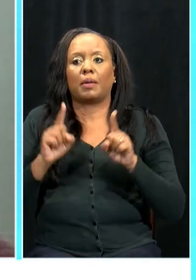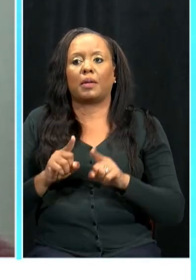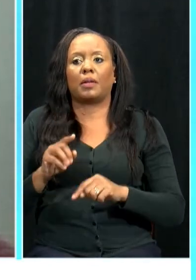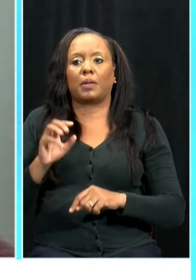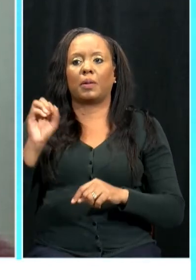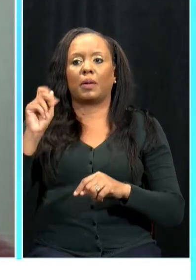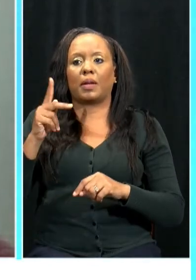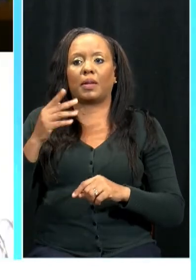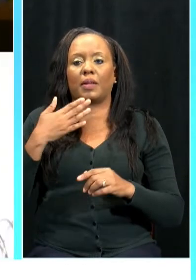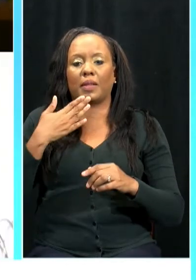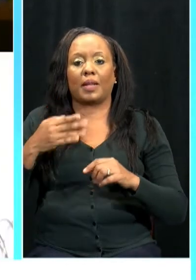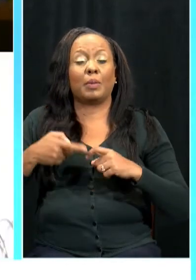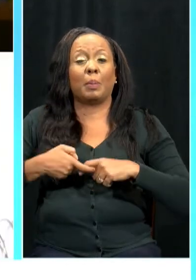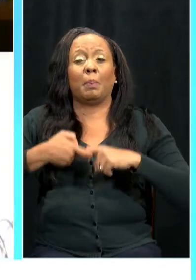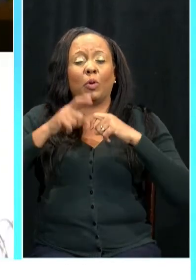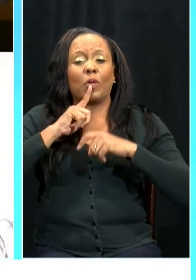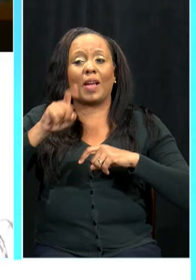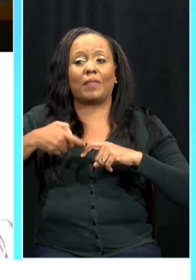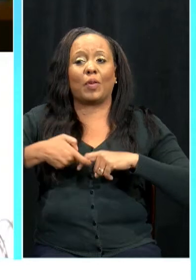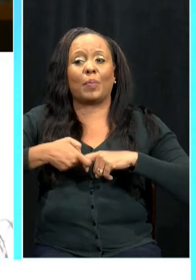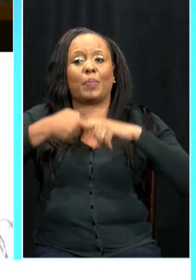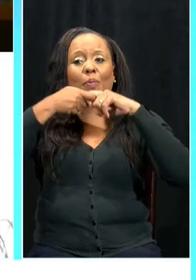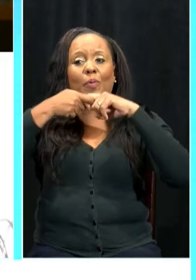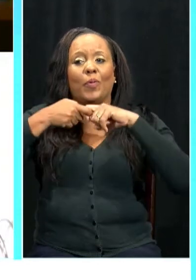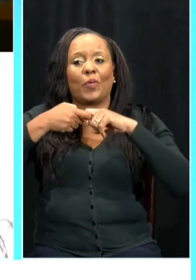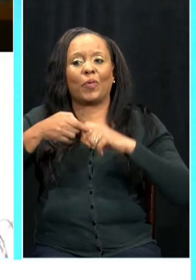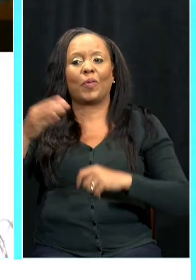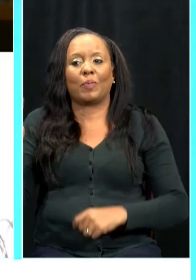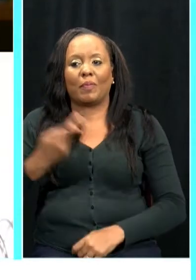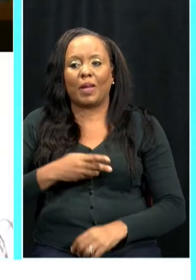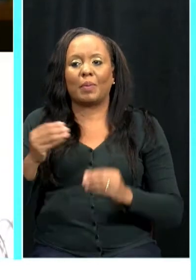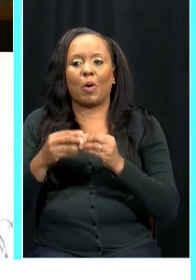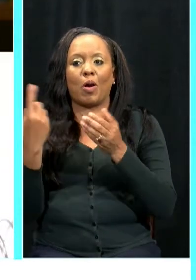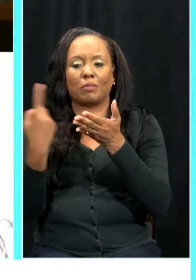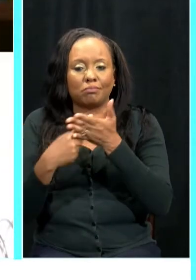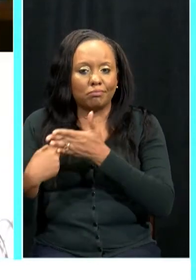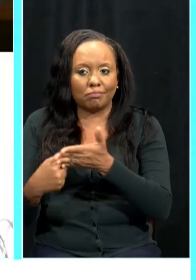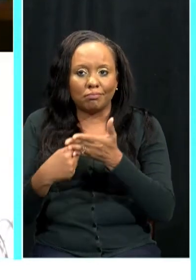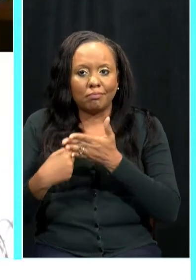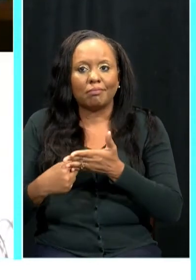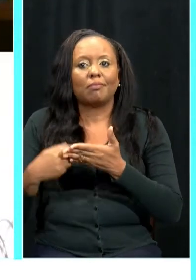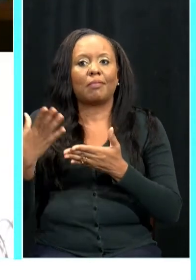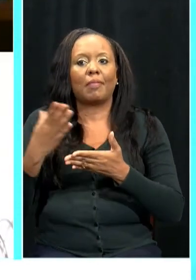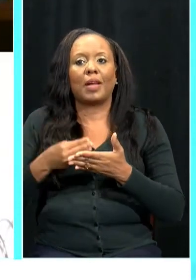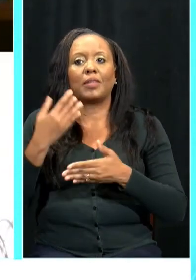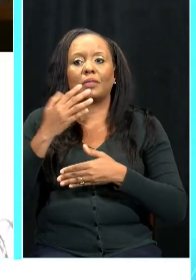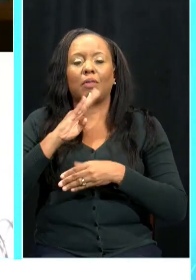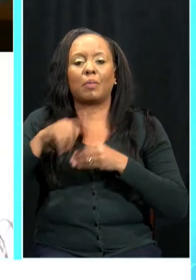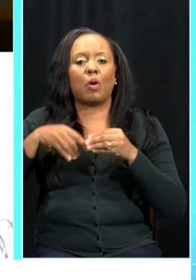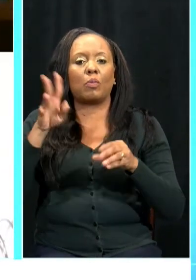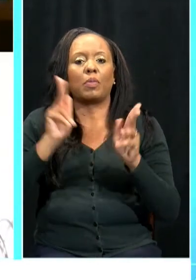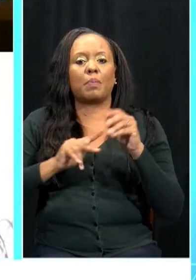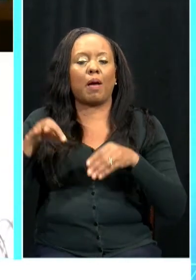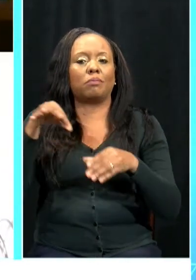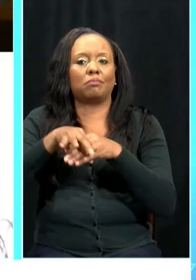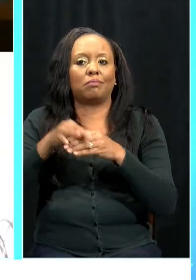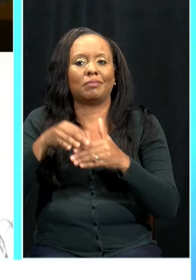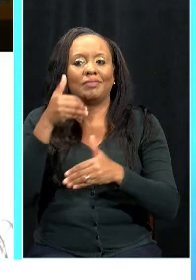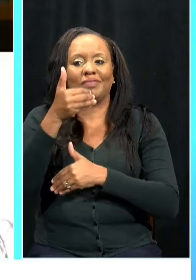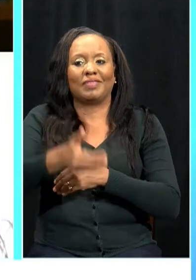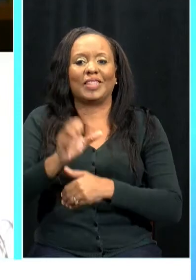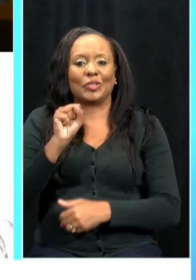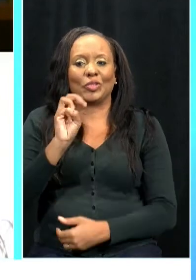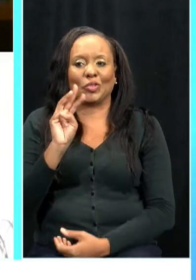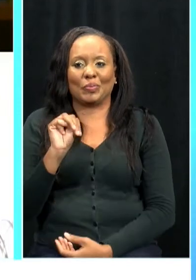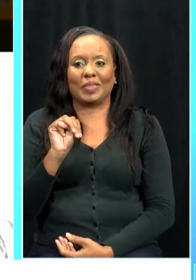Ambassador look, Comissiong. We've really got to go to commercial break, but when we come back, we continue our conversation and we look at the People Say Our segment from our social